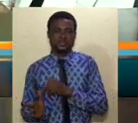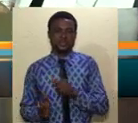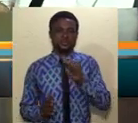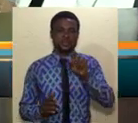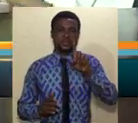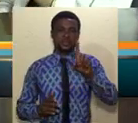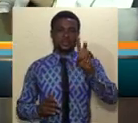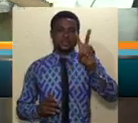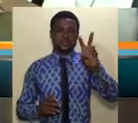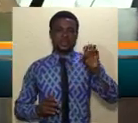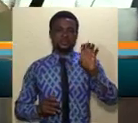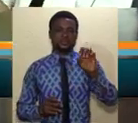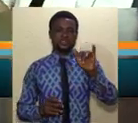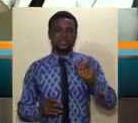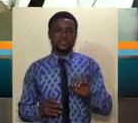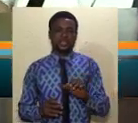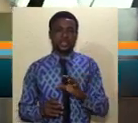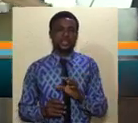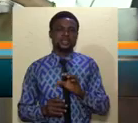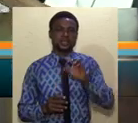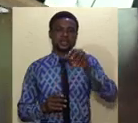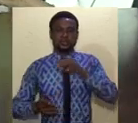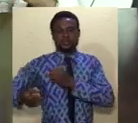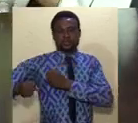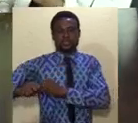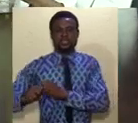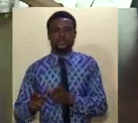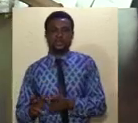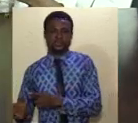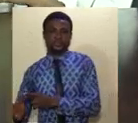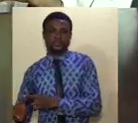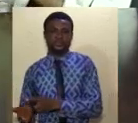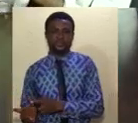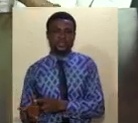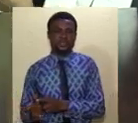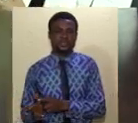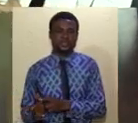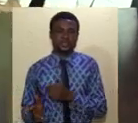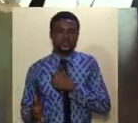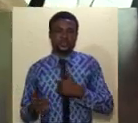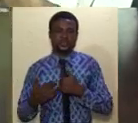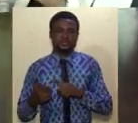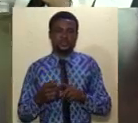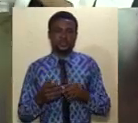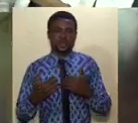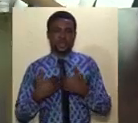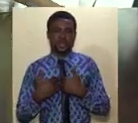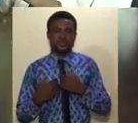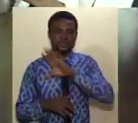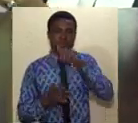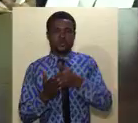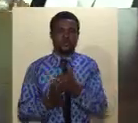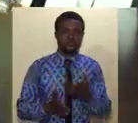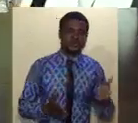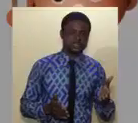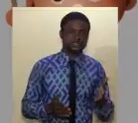participation rights, and then of course protection rights. So very quickly, right to life, right to have a name. Okay. Right, those ones they teach